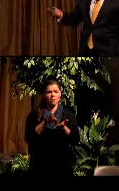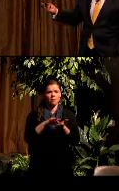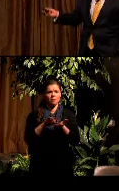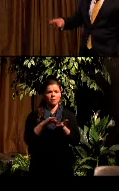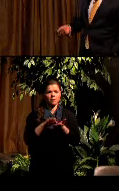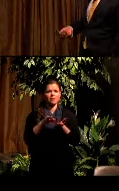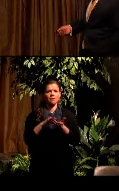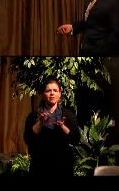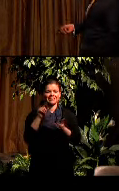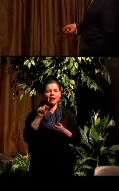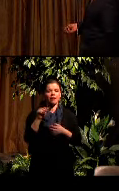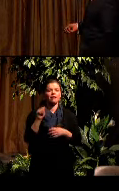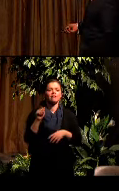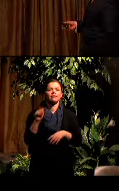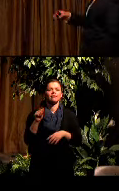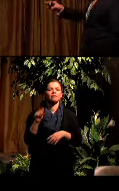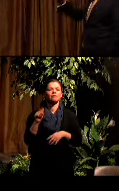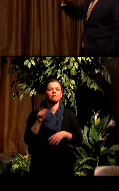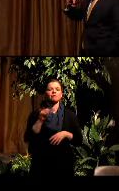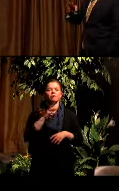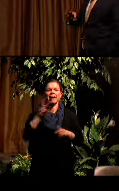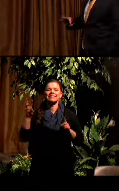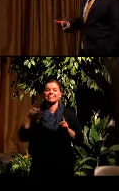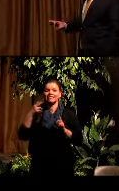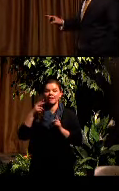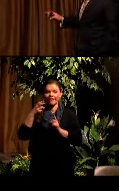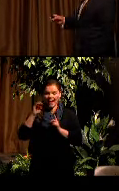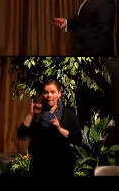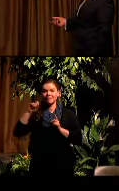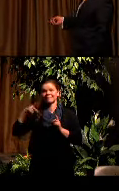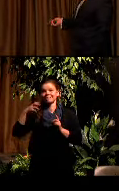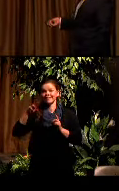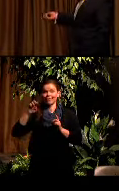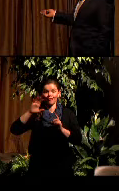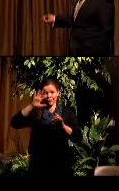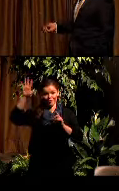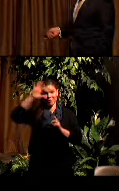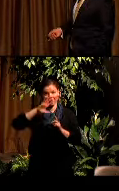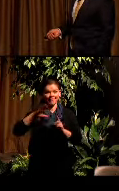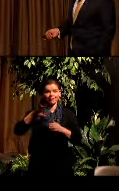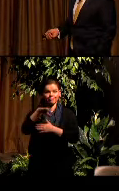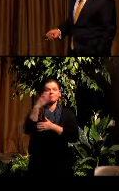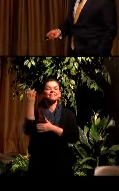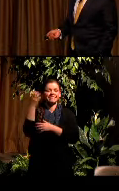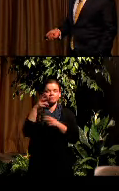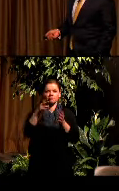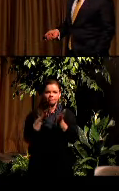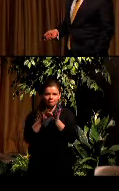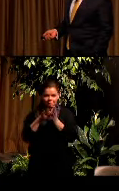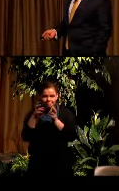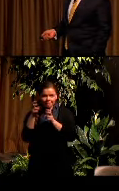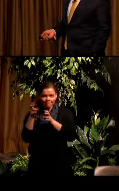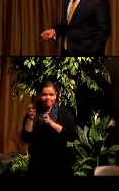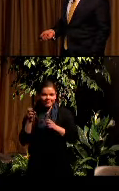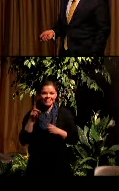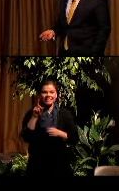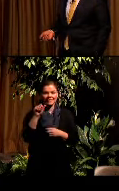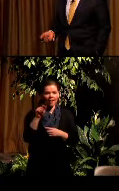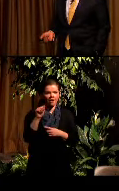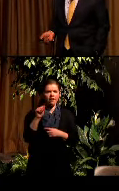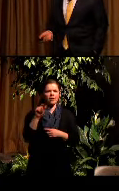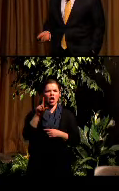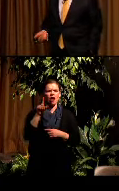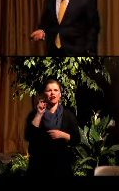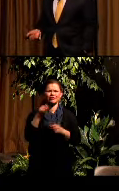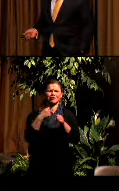now actually throughout the Western Hemisphere, around Christmas time. And we use these data. These data go back almost 100 years, a data set that's